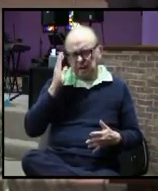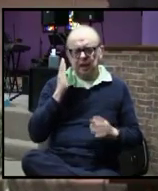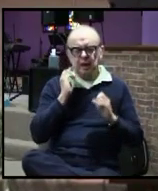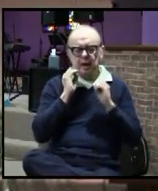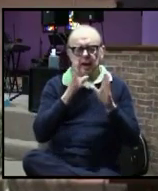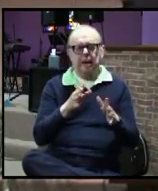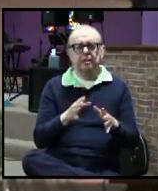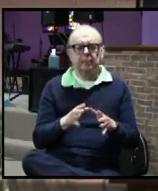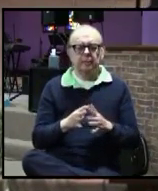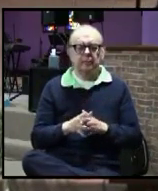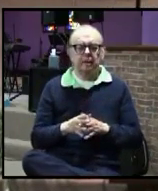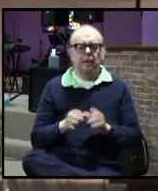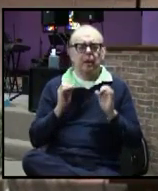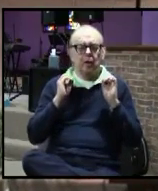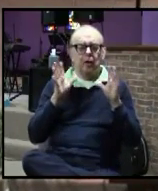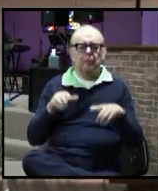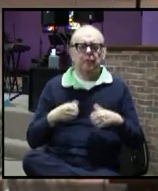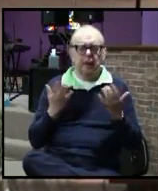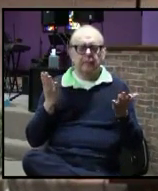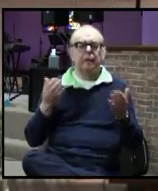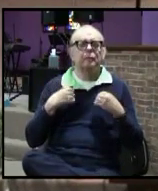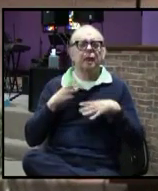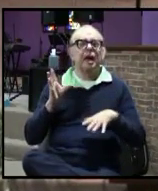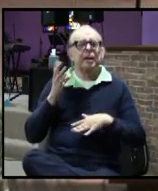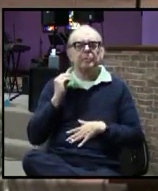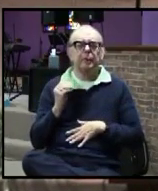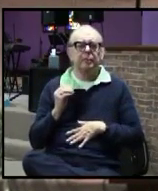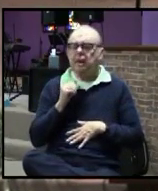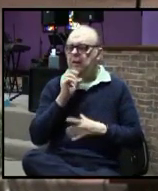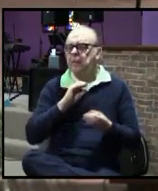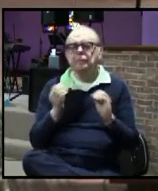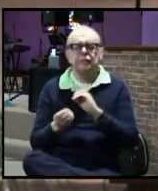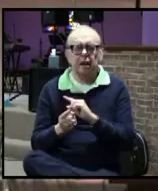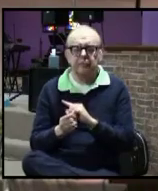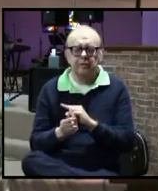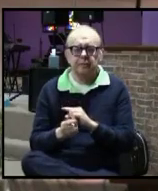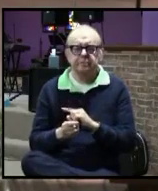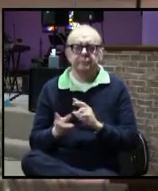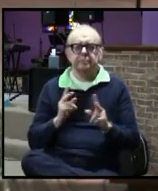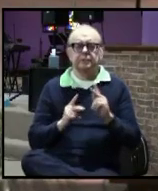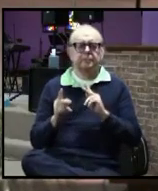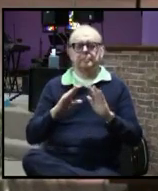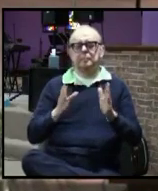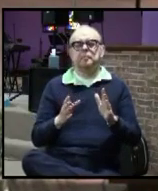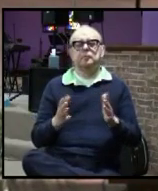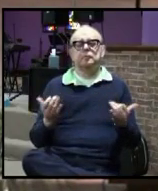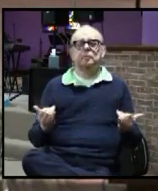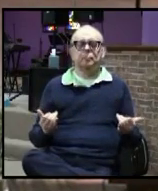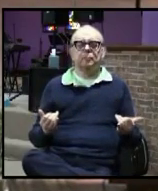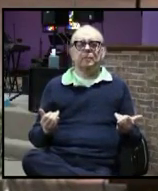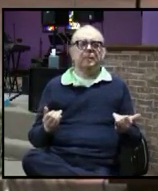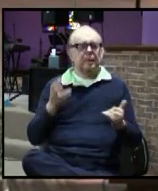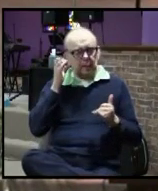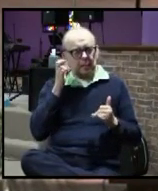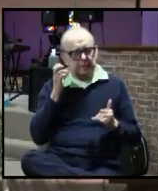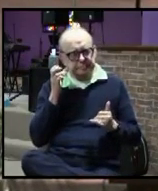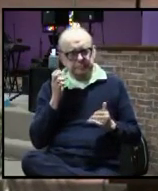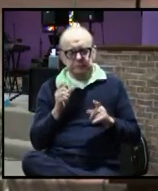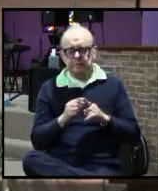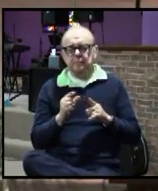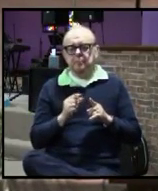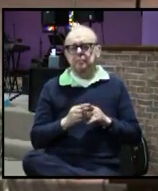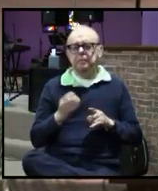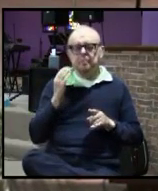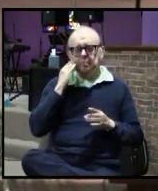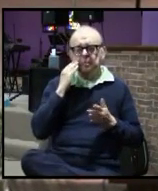hated them, and so that's the lot in life that they had, and it never was going to change. There were people in that crowd that day that was hearing these words,